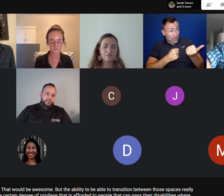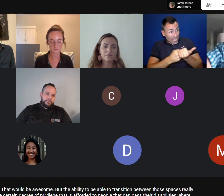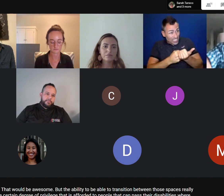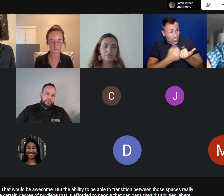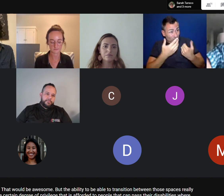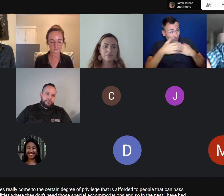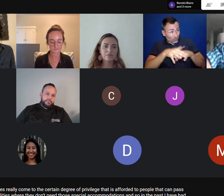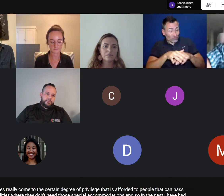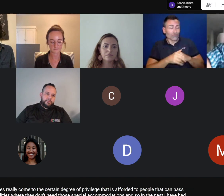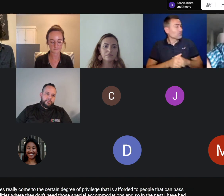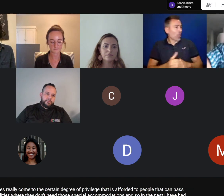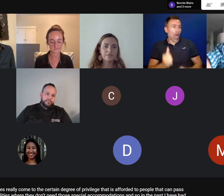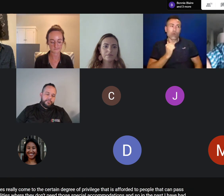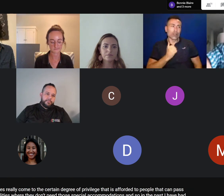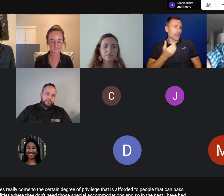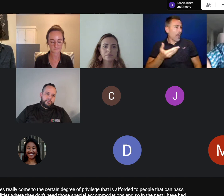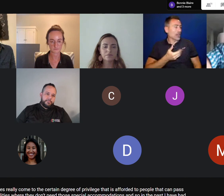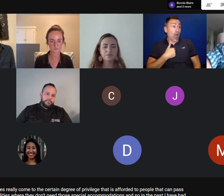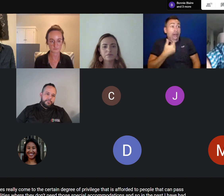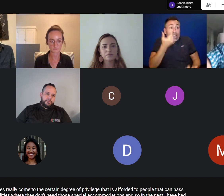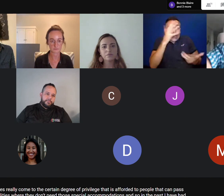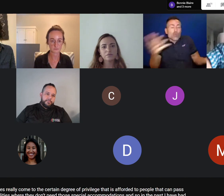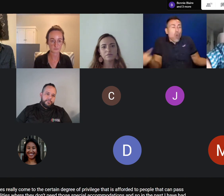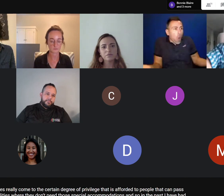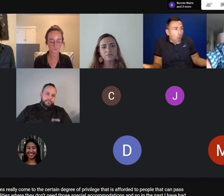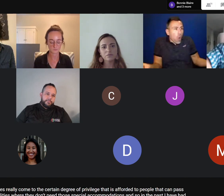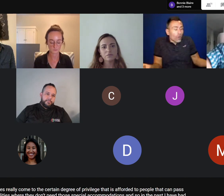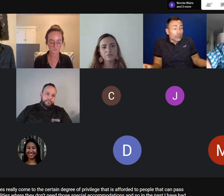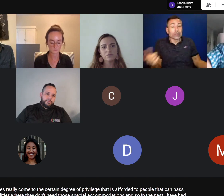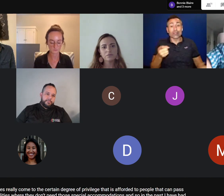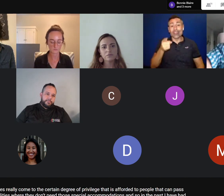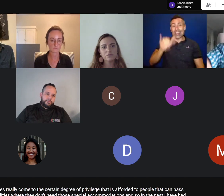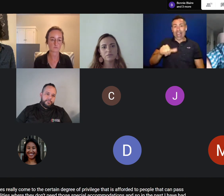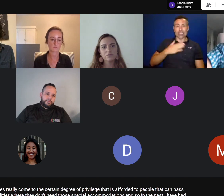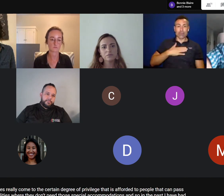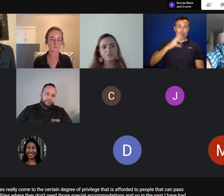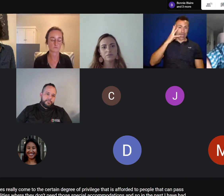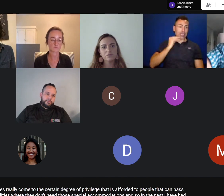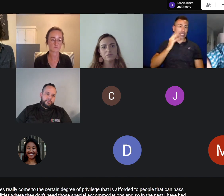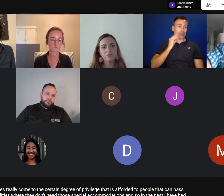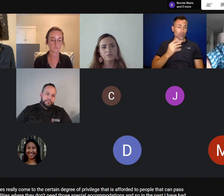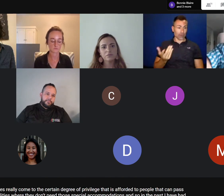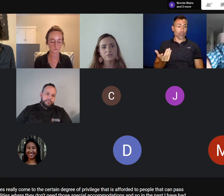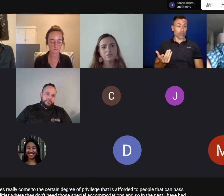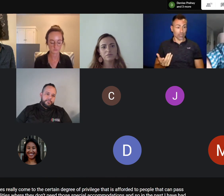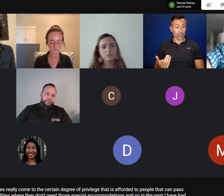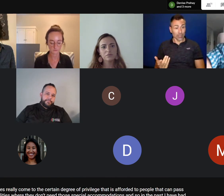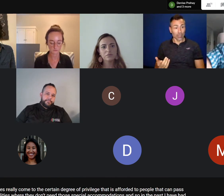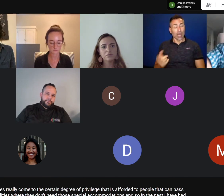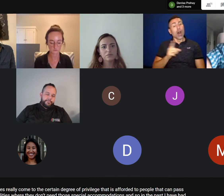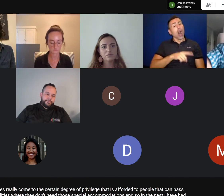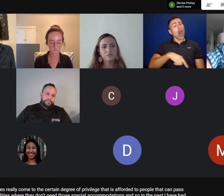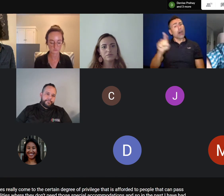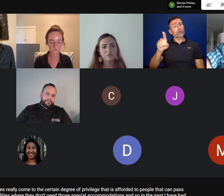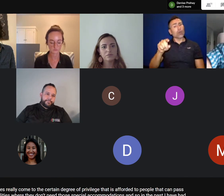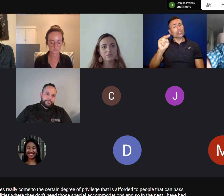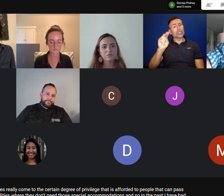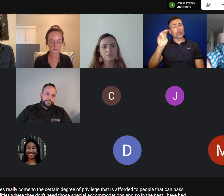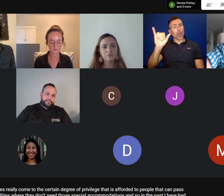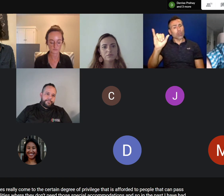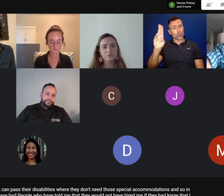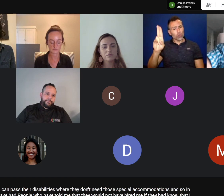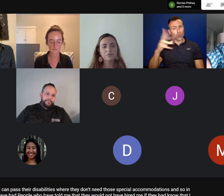someone that went to NYU, that has worked in a myriad of jobs, that has a ton of